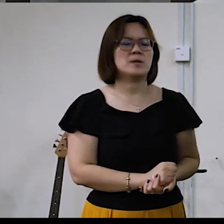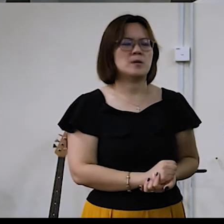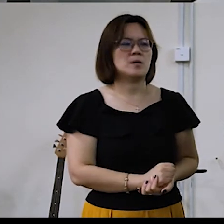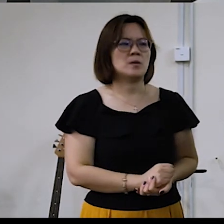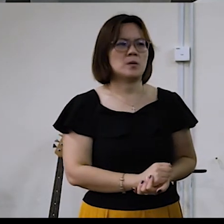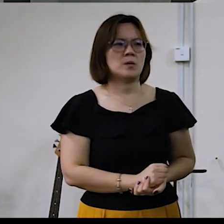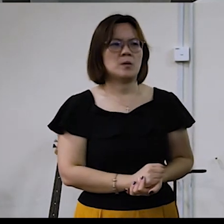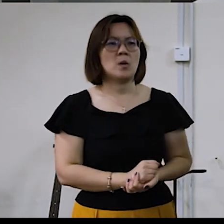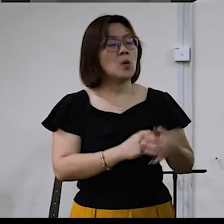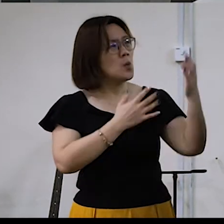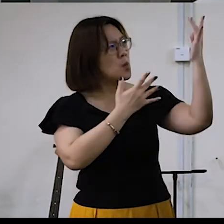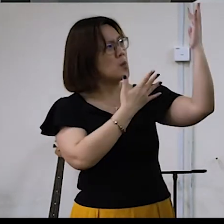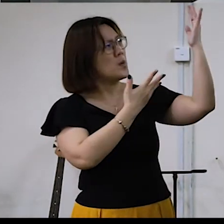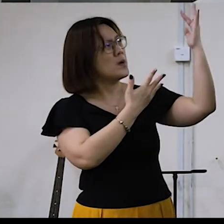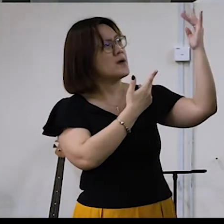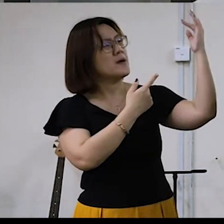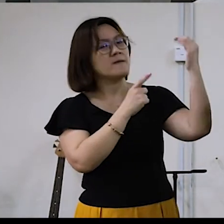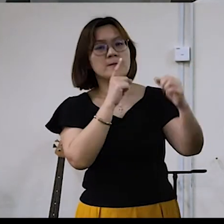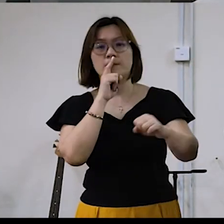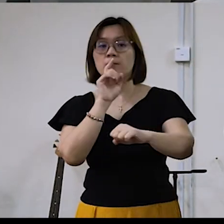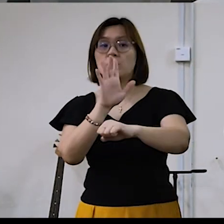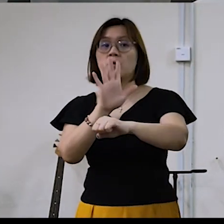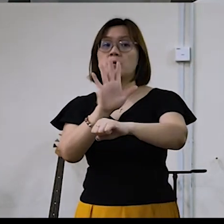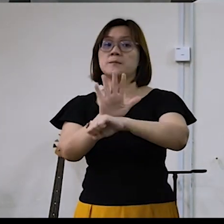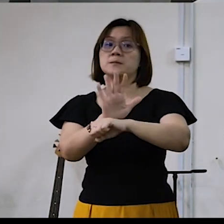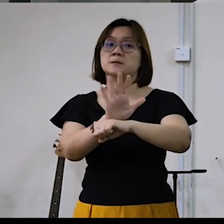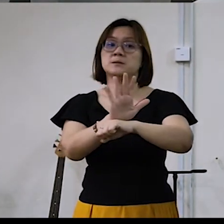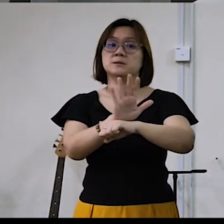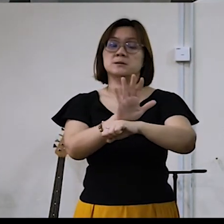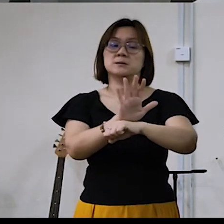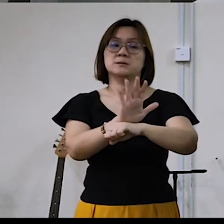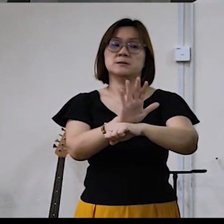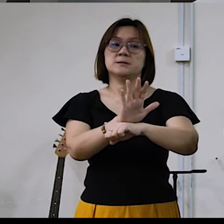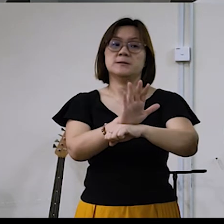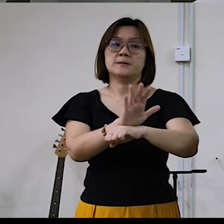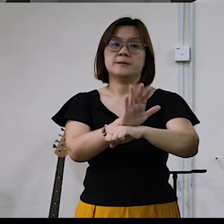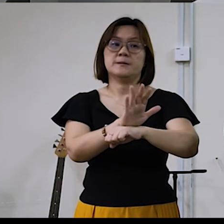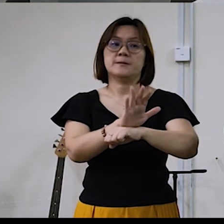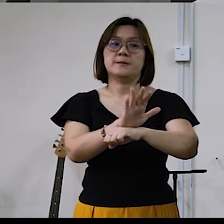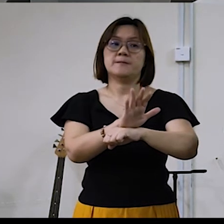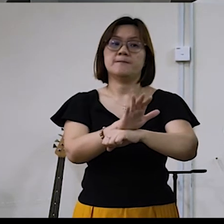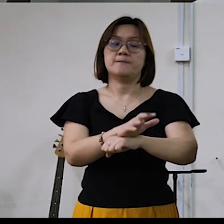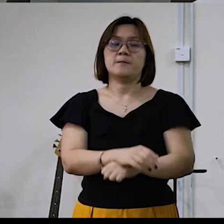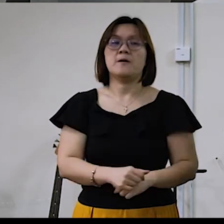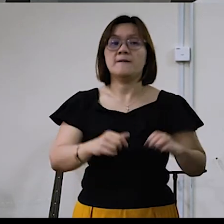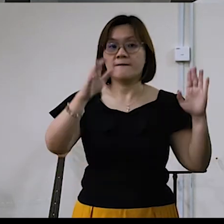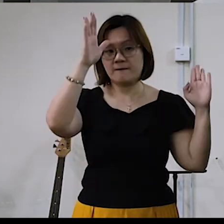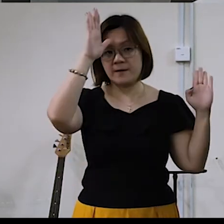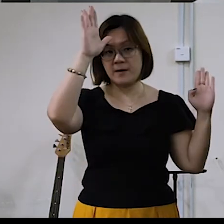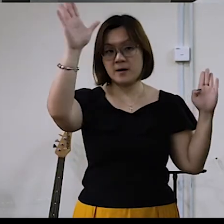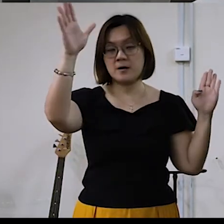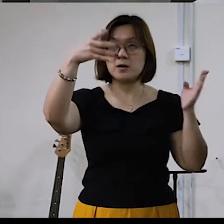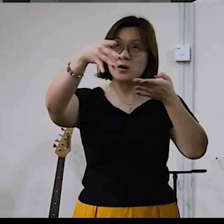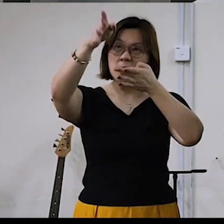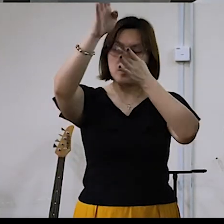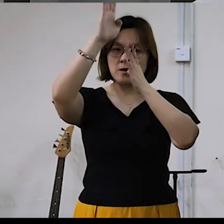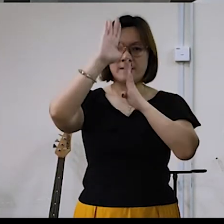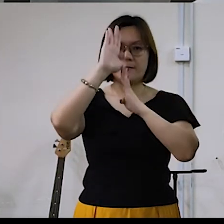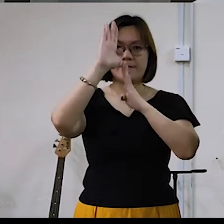promise of the Father. What did the Father promise? What is the biggest promise that the Father gives us? The Holy Spirit,